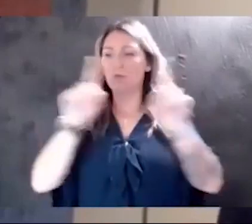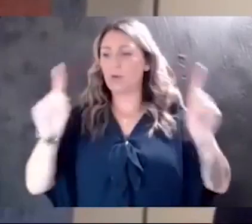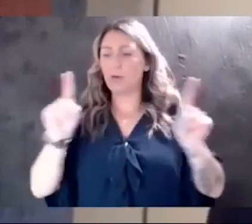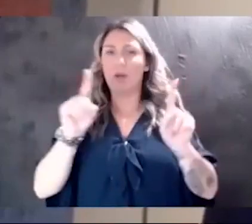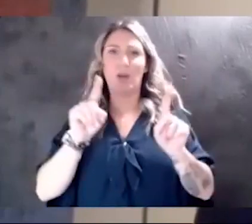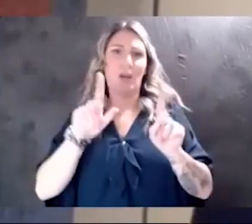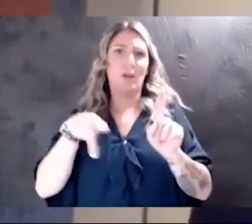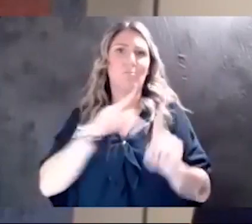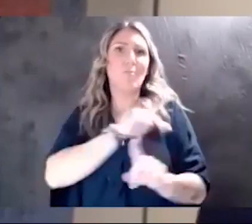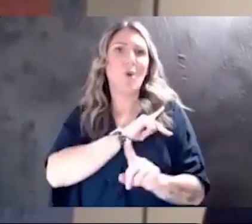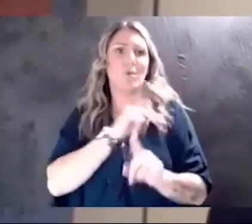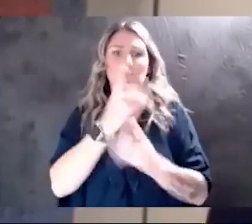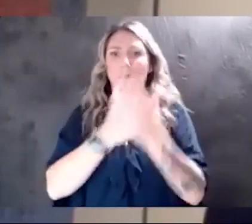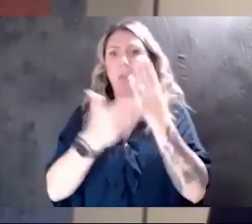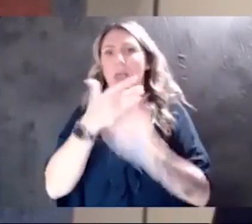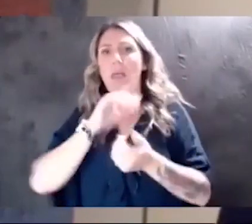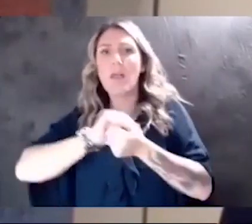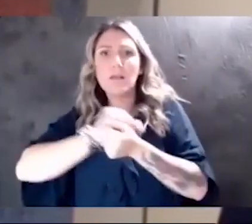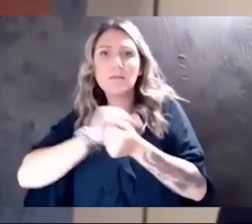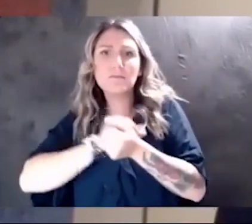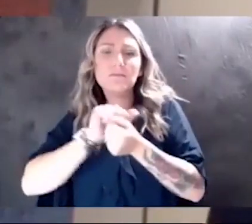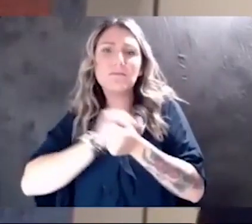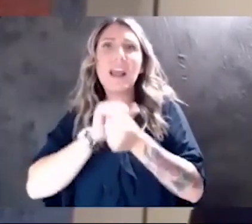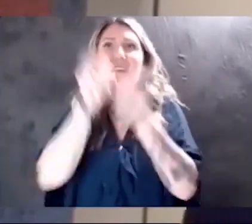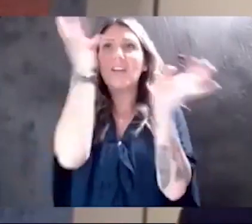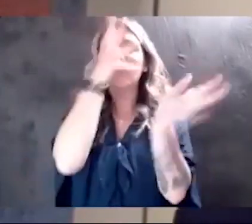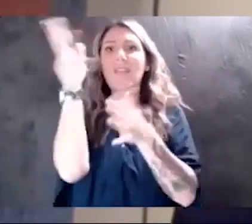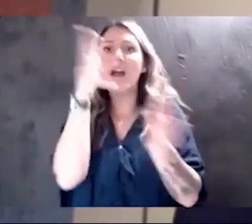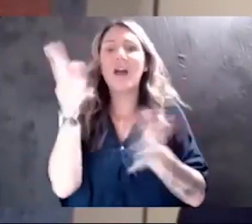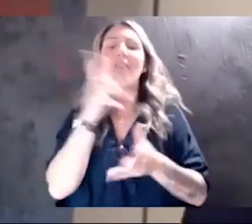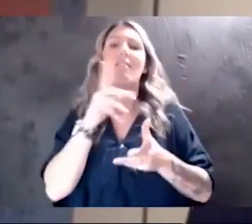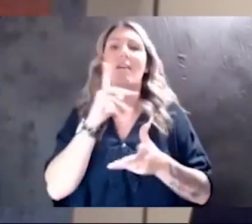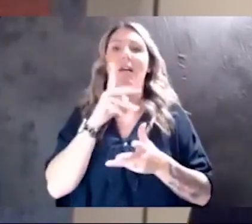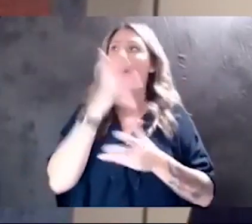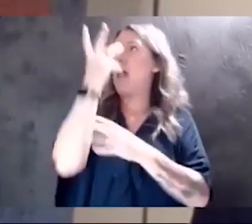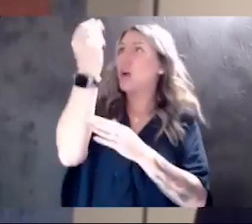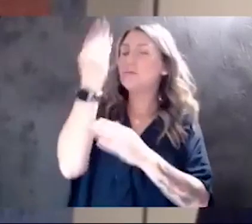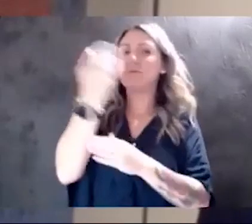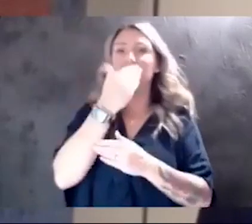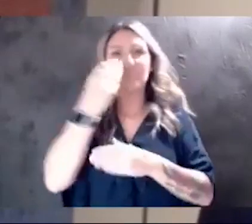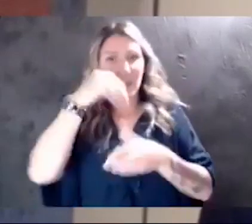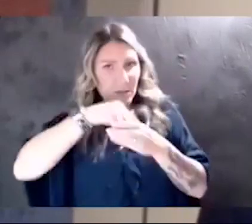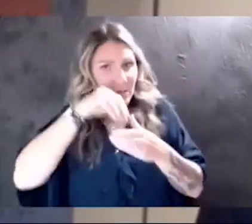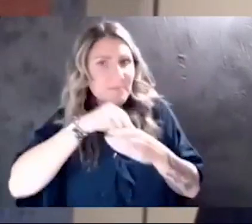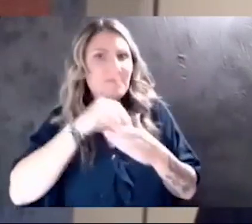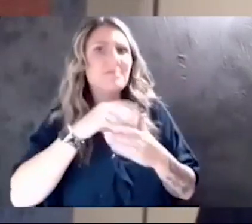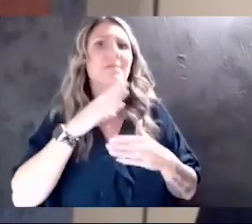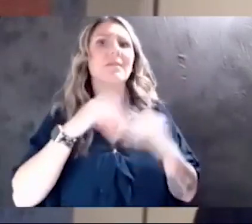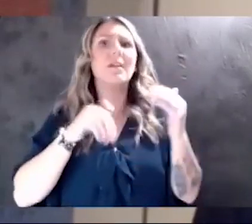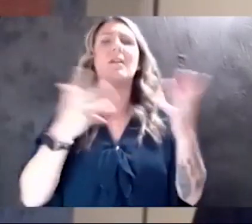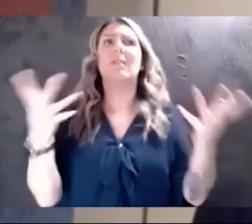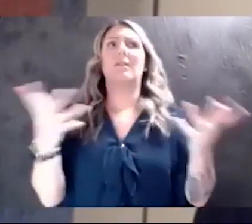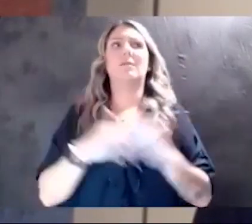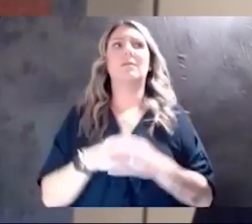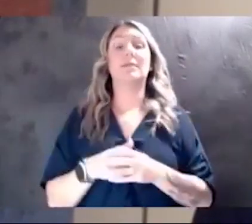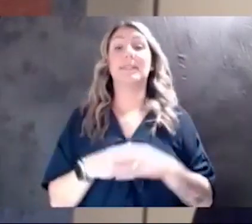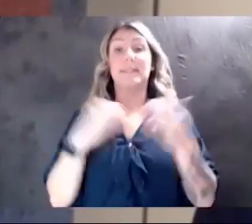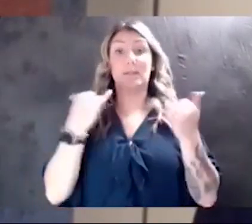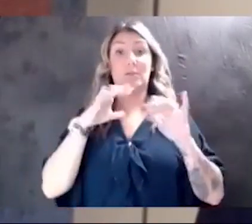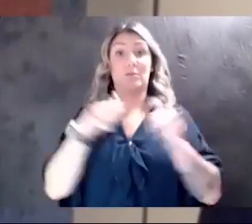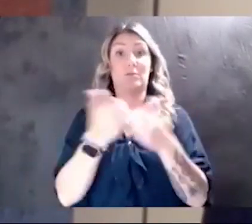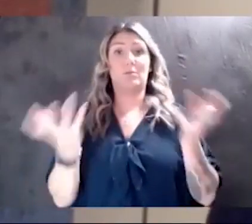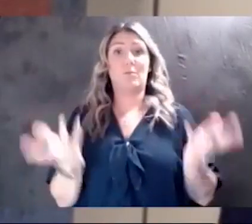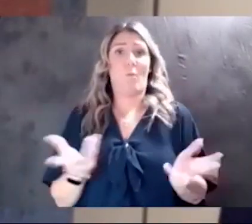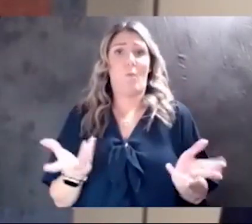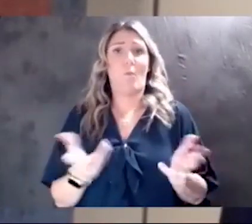hand hygiene and, ventilation, we learned all of those things, being outdoors. So now the challenge this year is